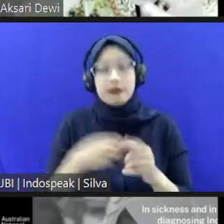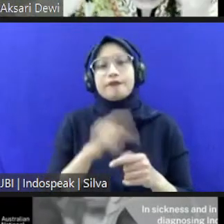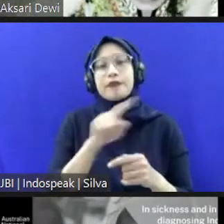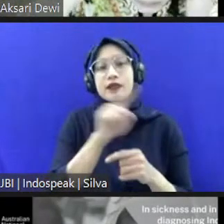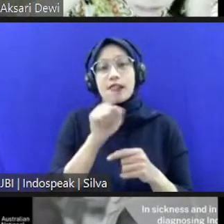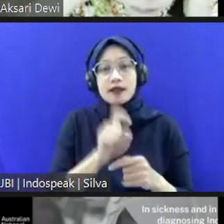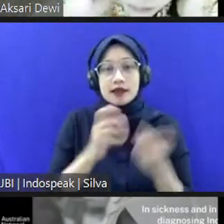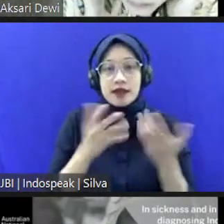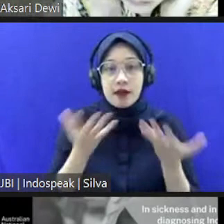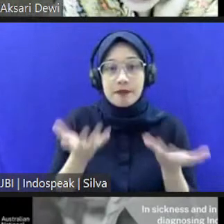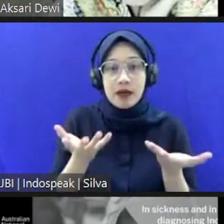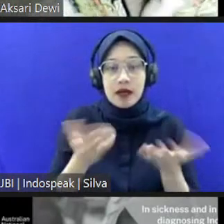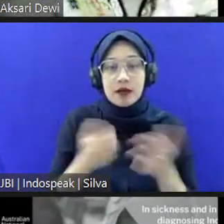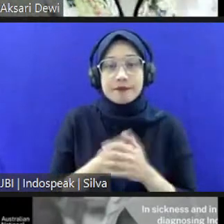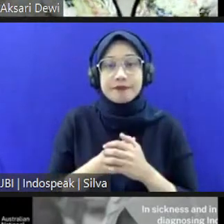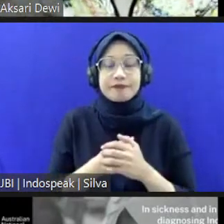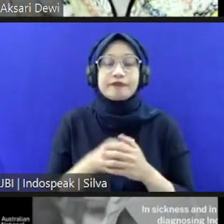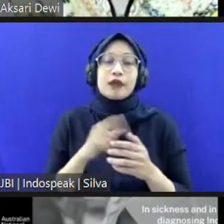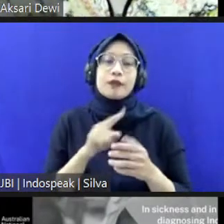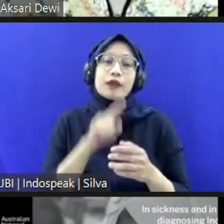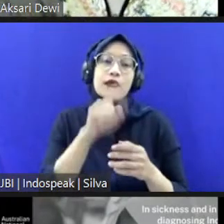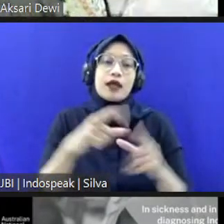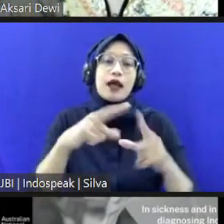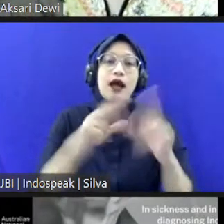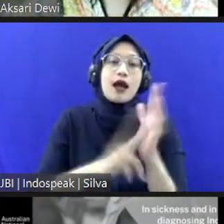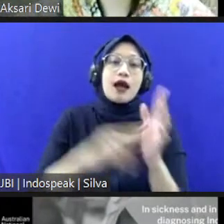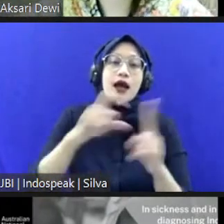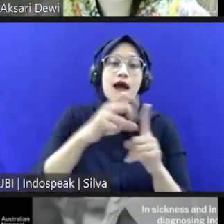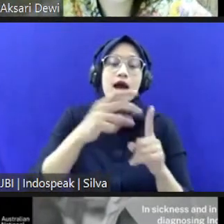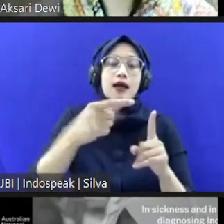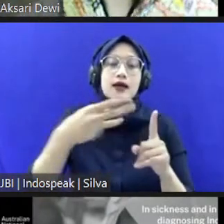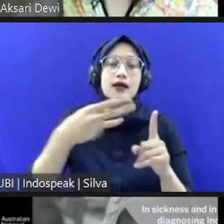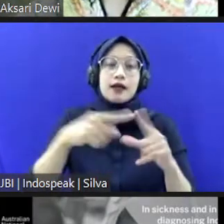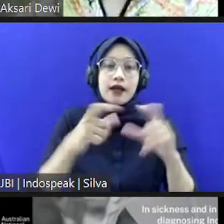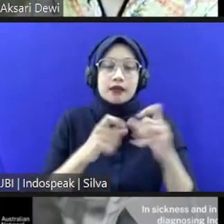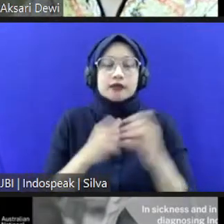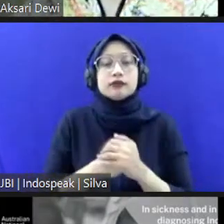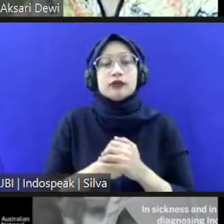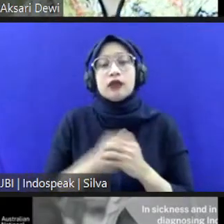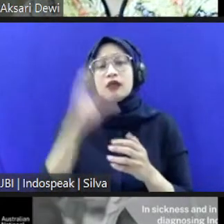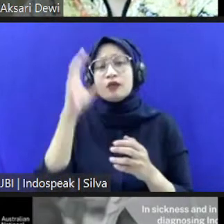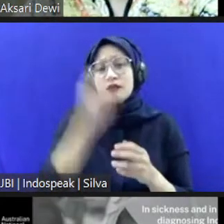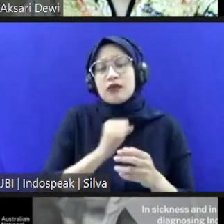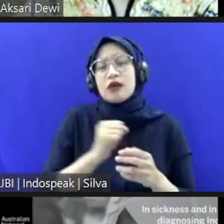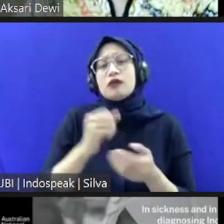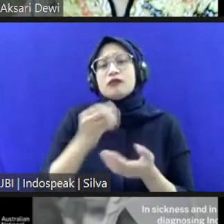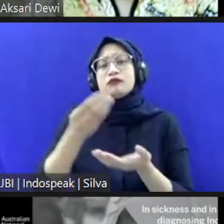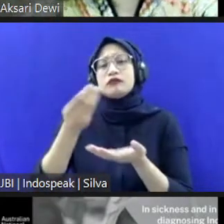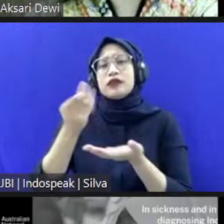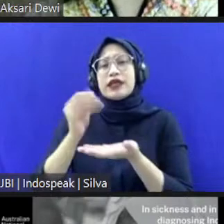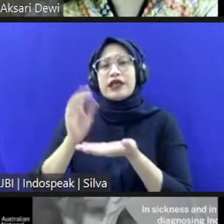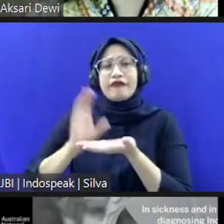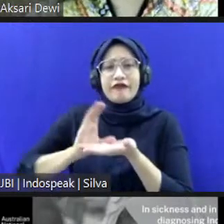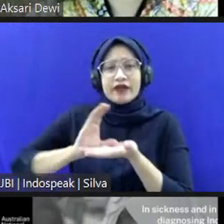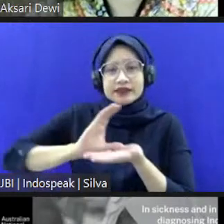is for Pak Andreasta. To my understanding, the new investment list,